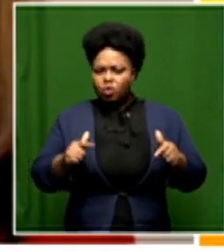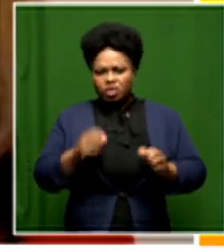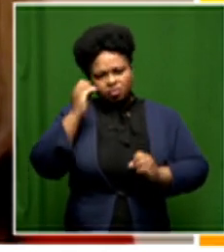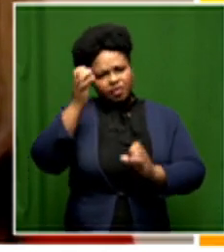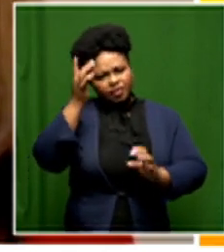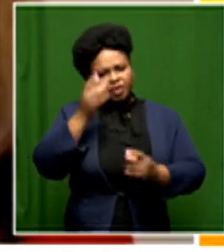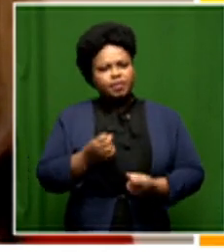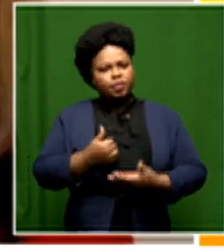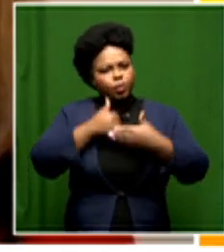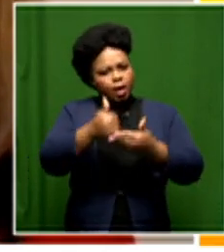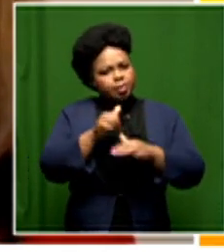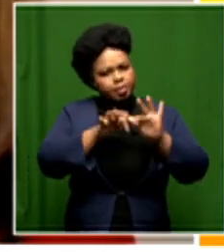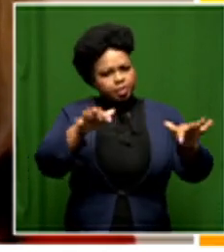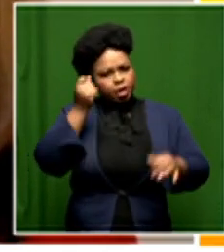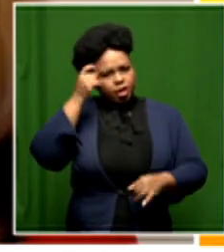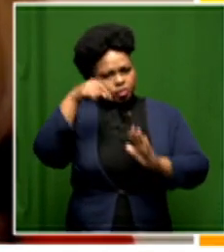to assist the public?